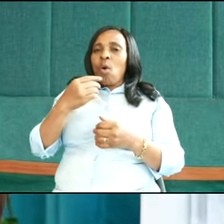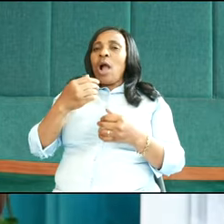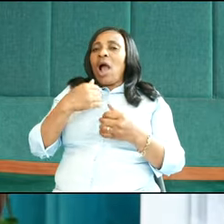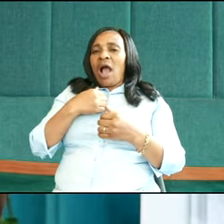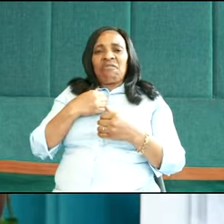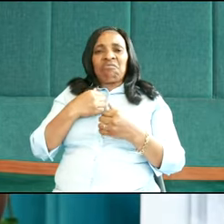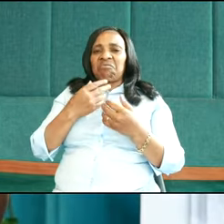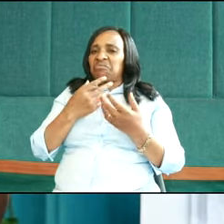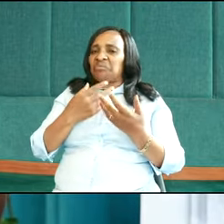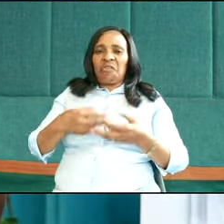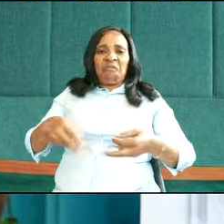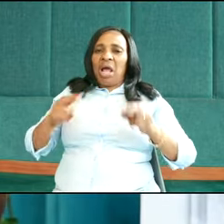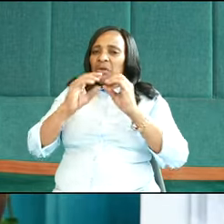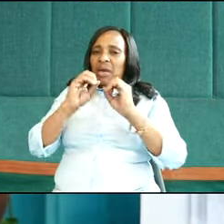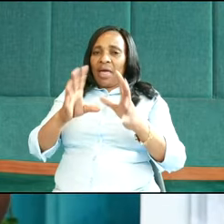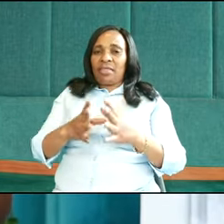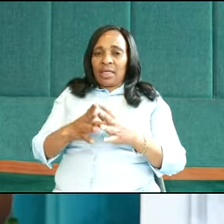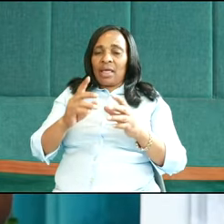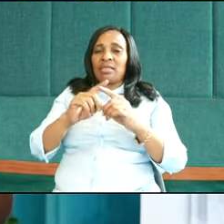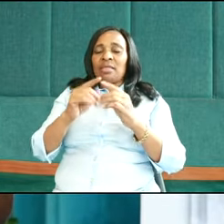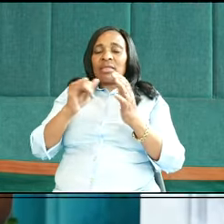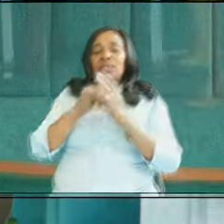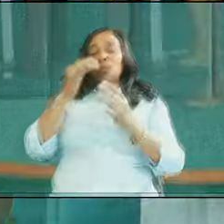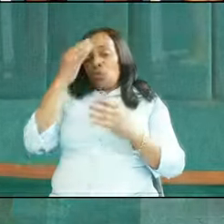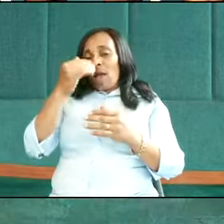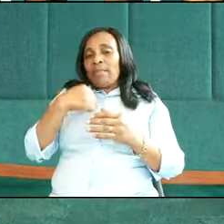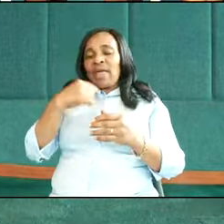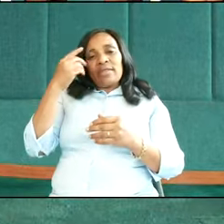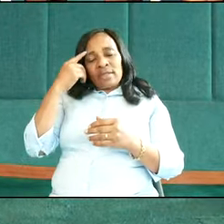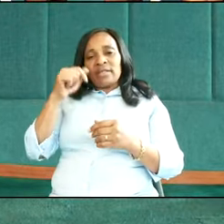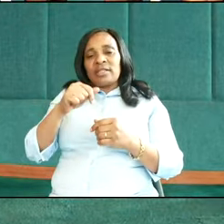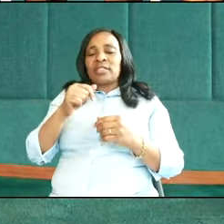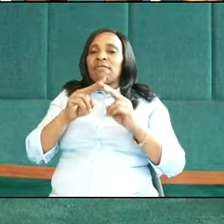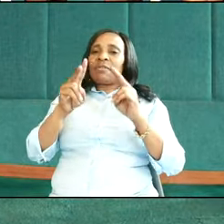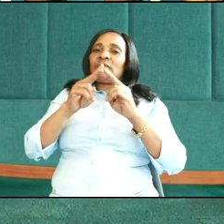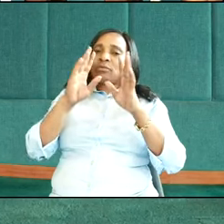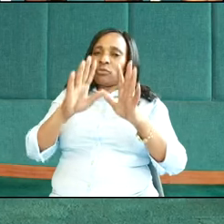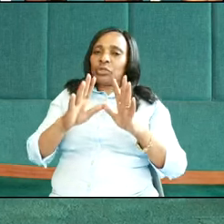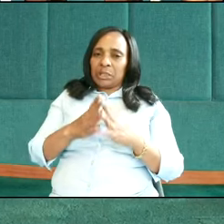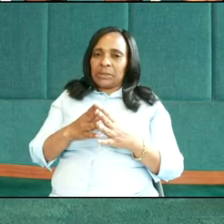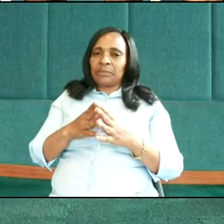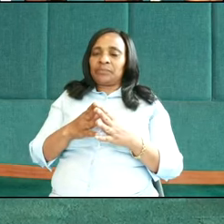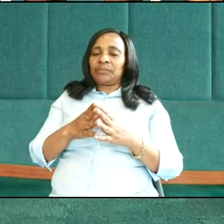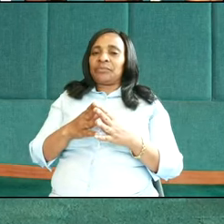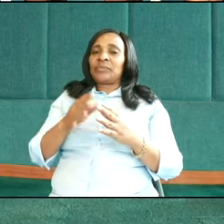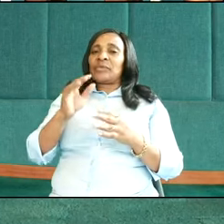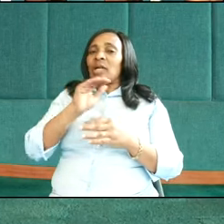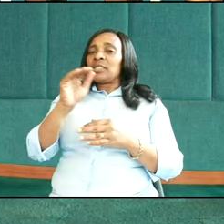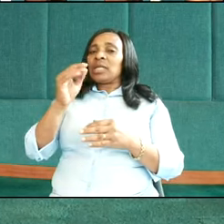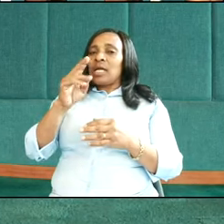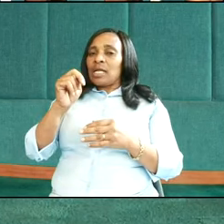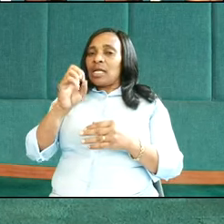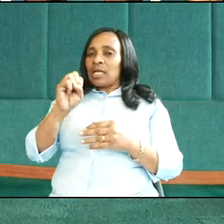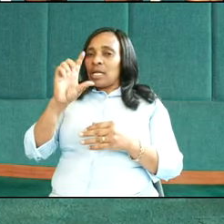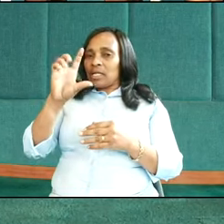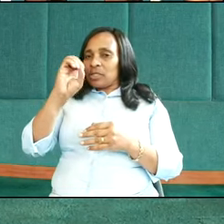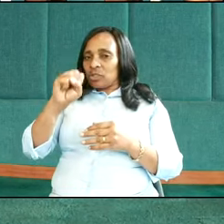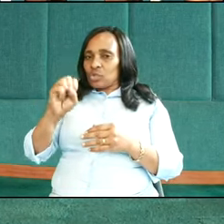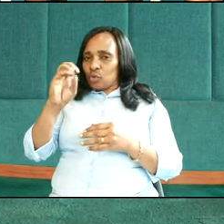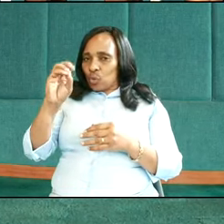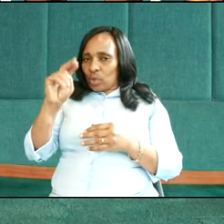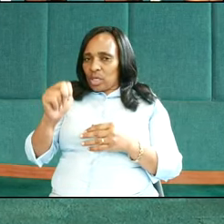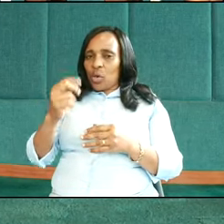very valuable for us to help the undeserving as well. Yeah. I'll ask Nelson, what do you think?